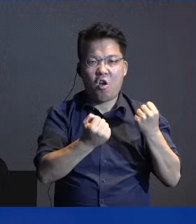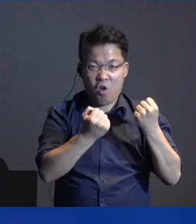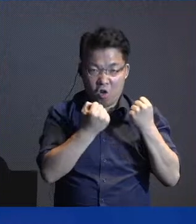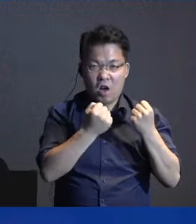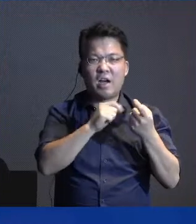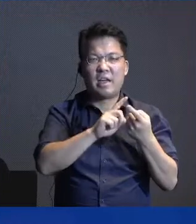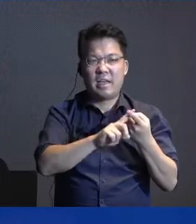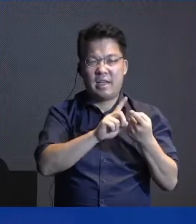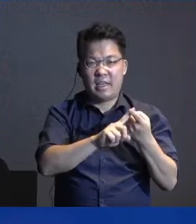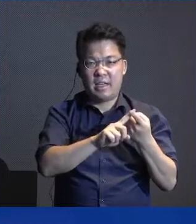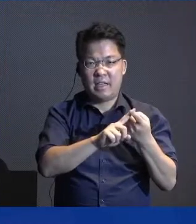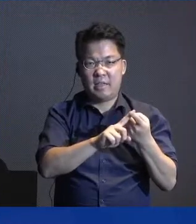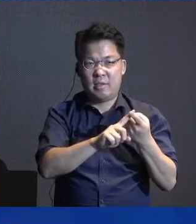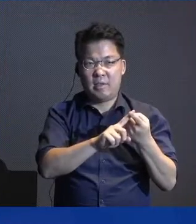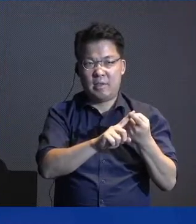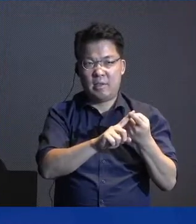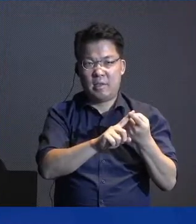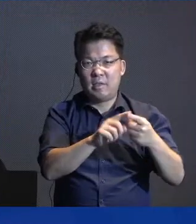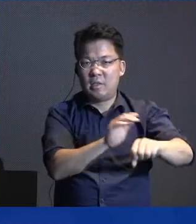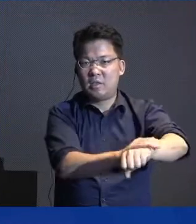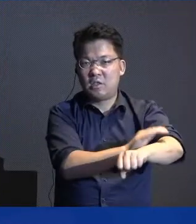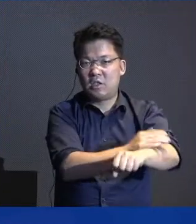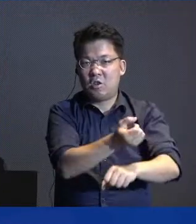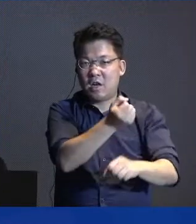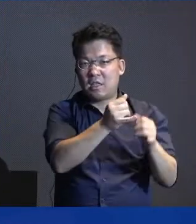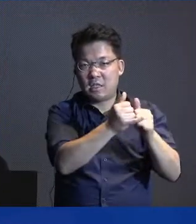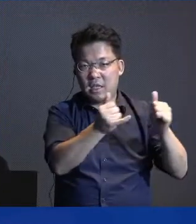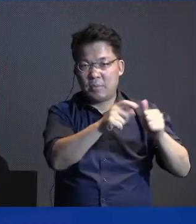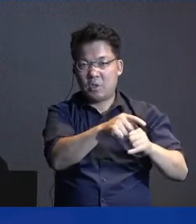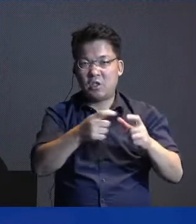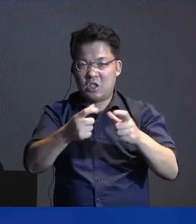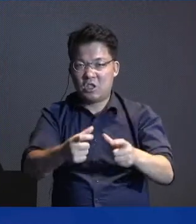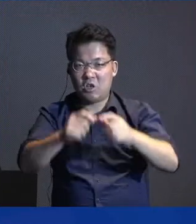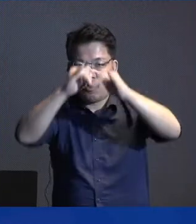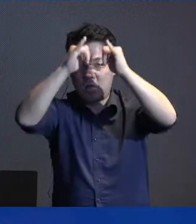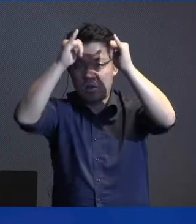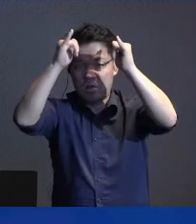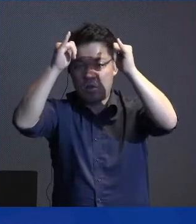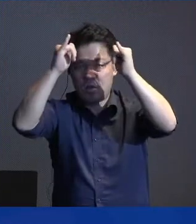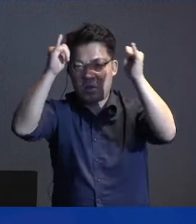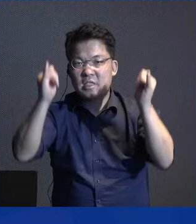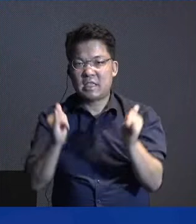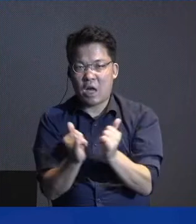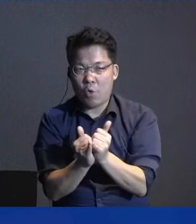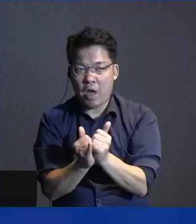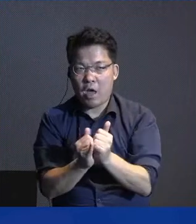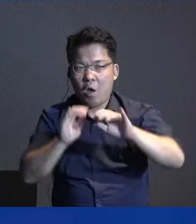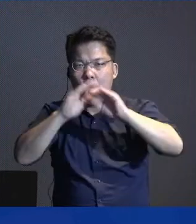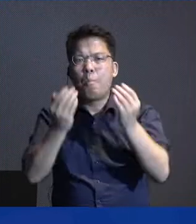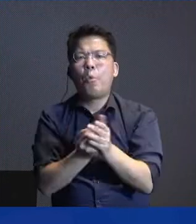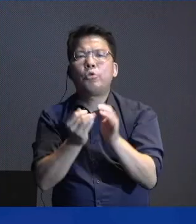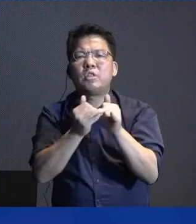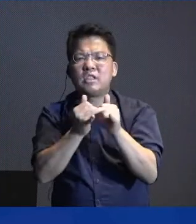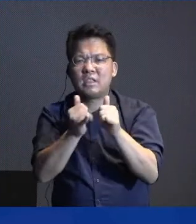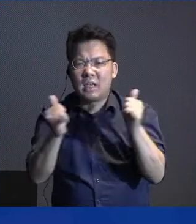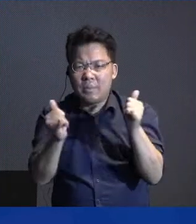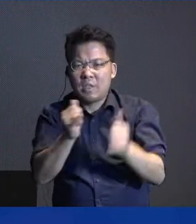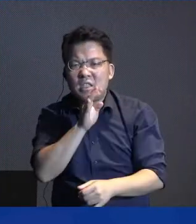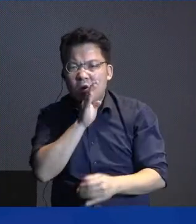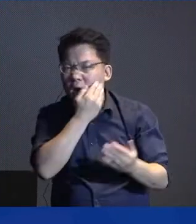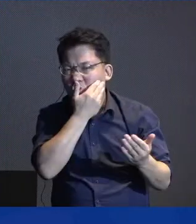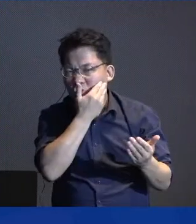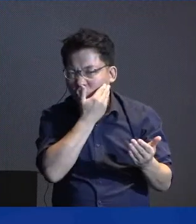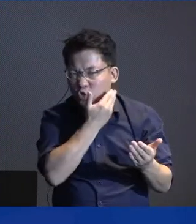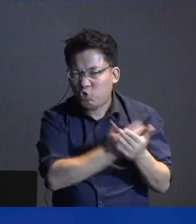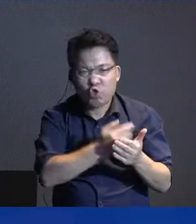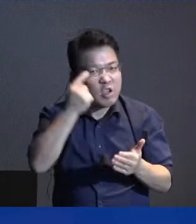and especially as a community, I think it's very important that we safeguard their rights, especially